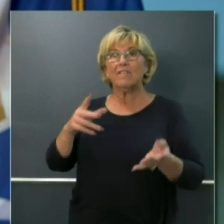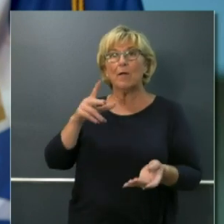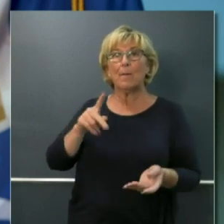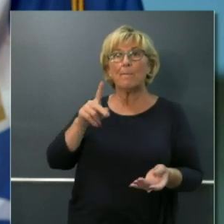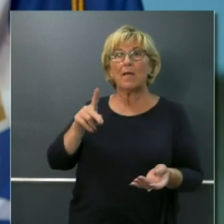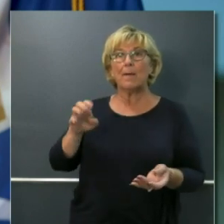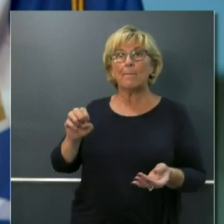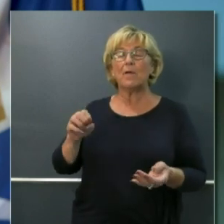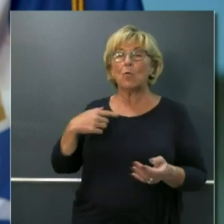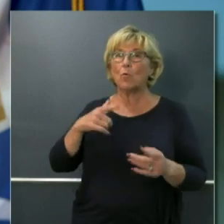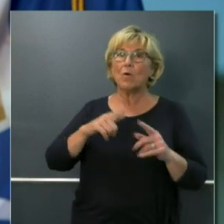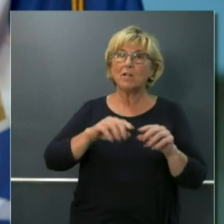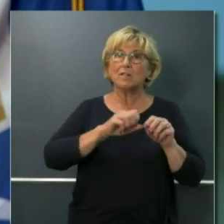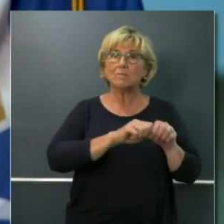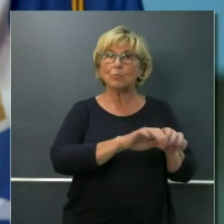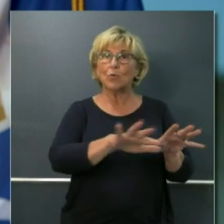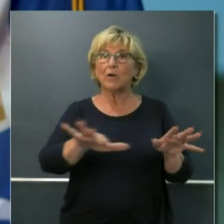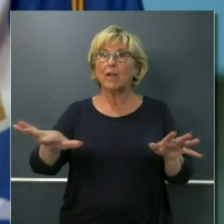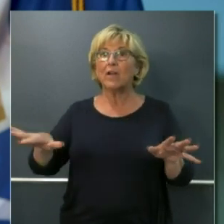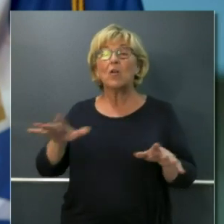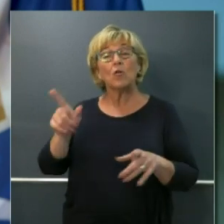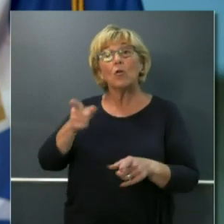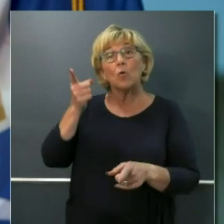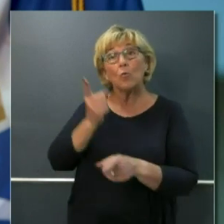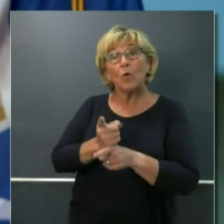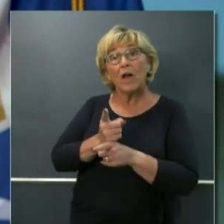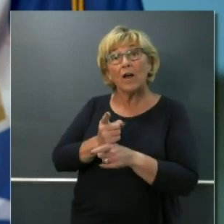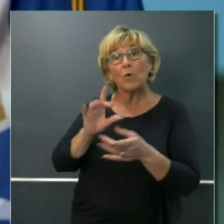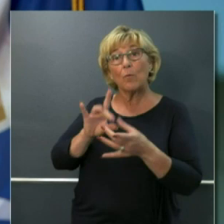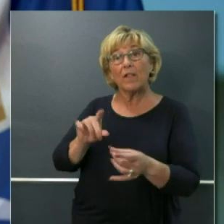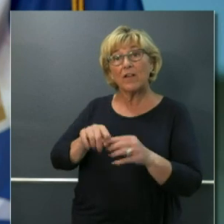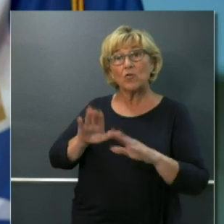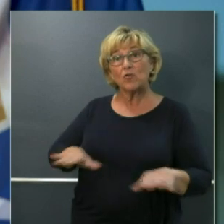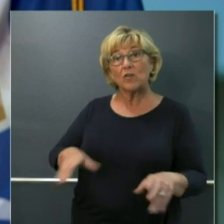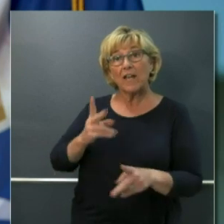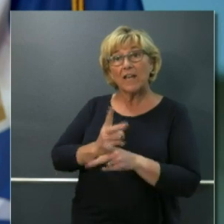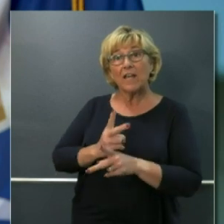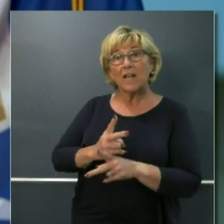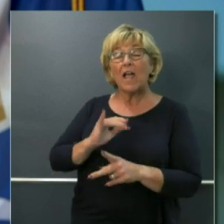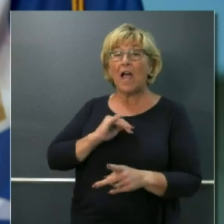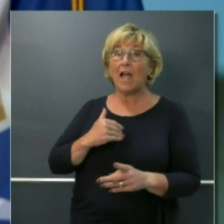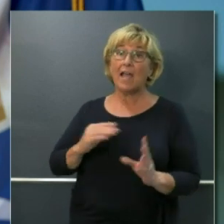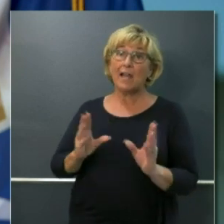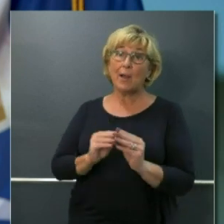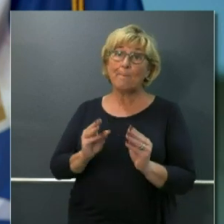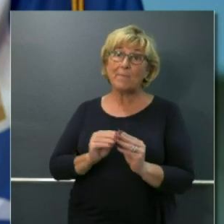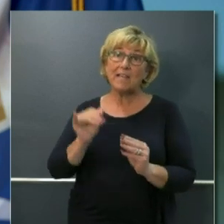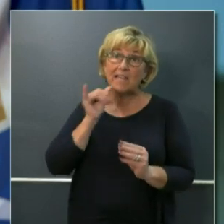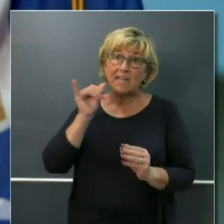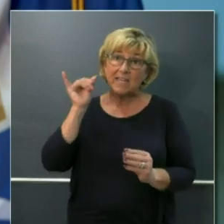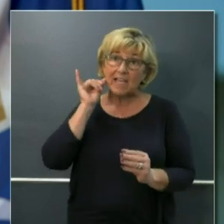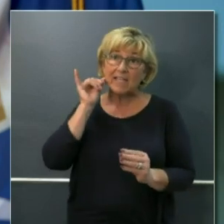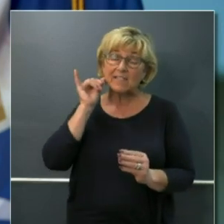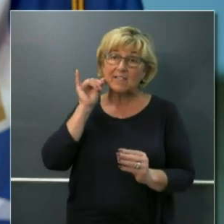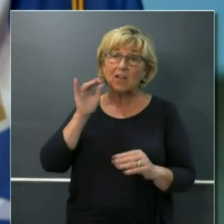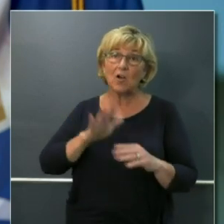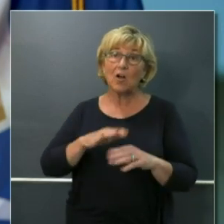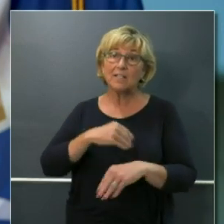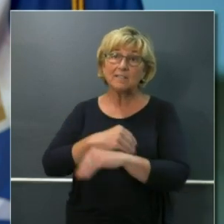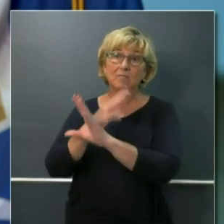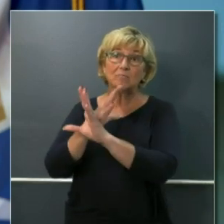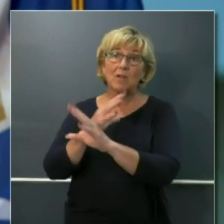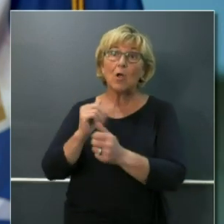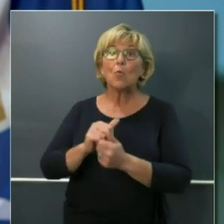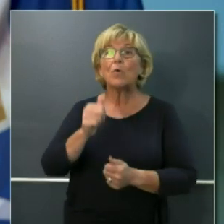across the panoply. But you're absolutely right. As it relates to child care, I had a wonderful meeting yesterday, virtual meeting with